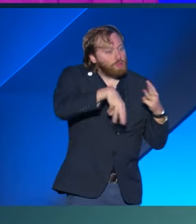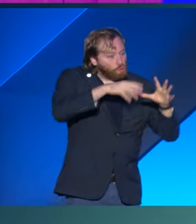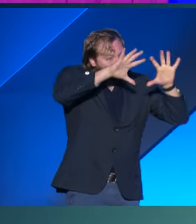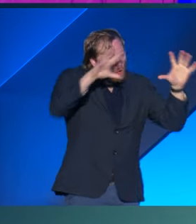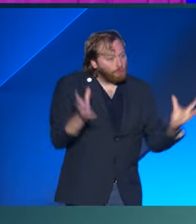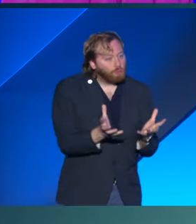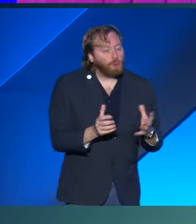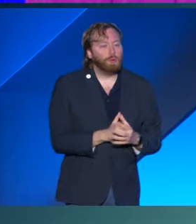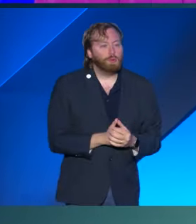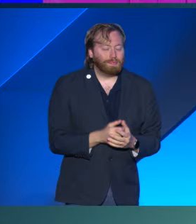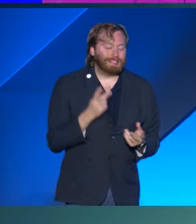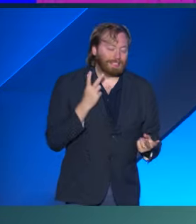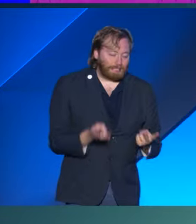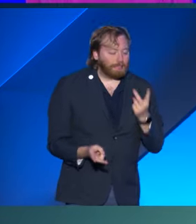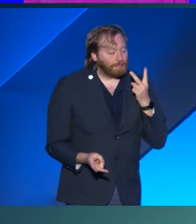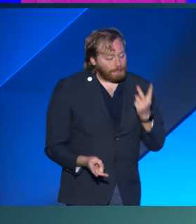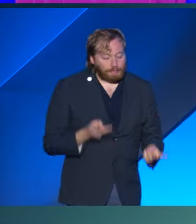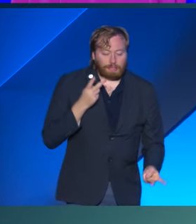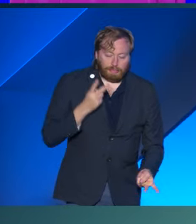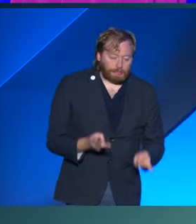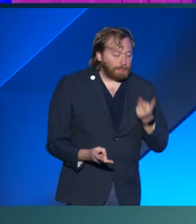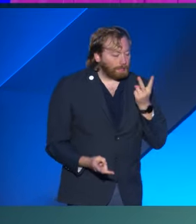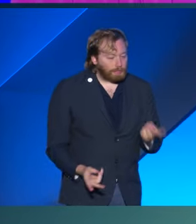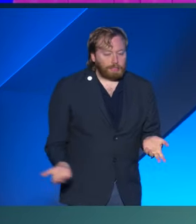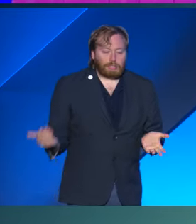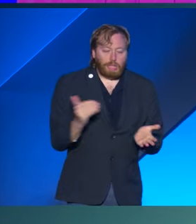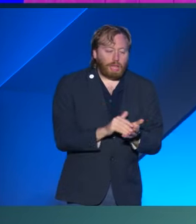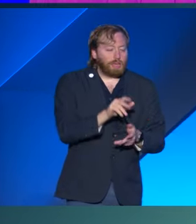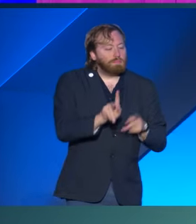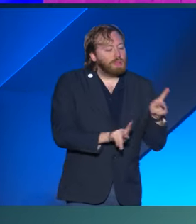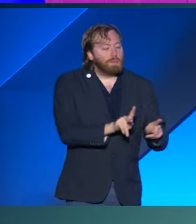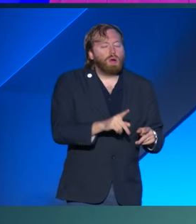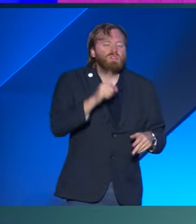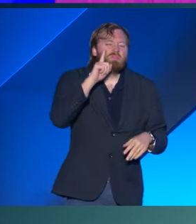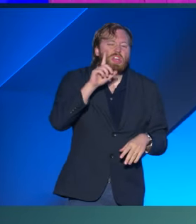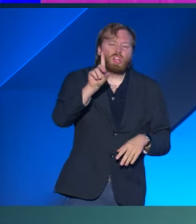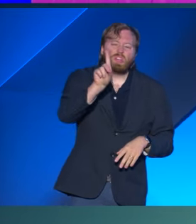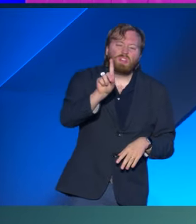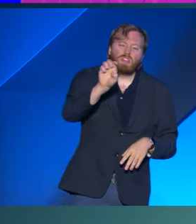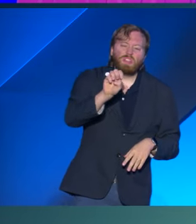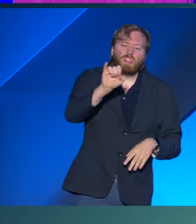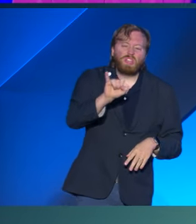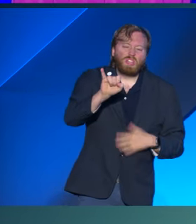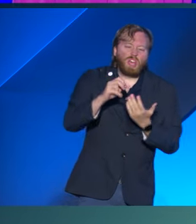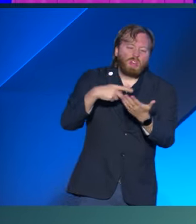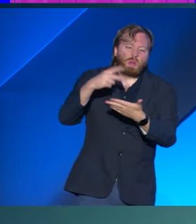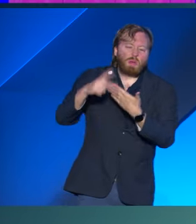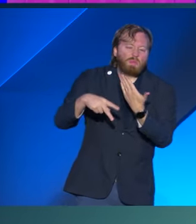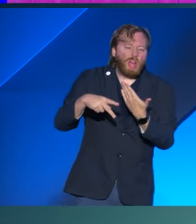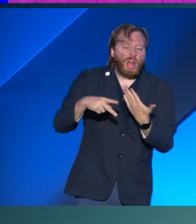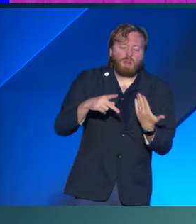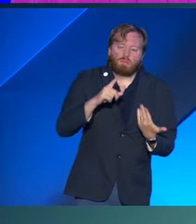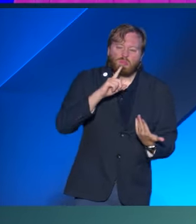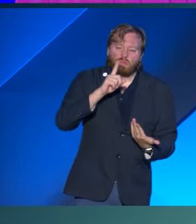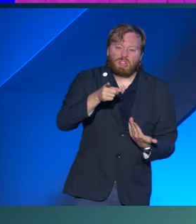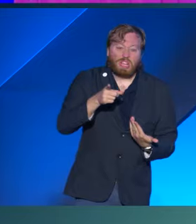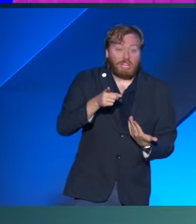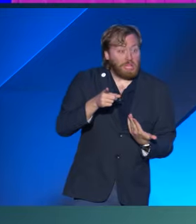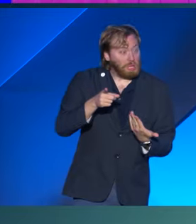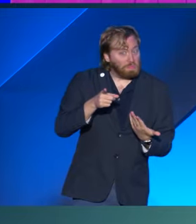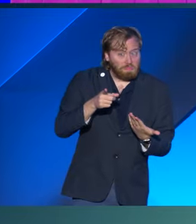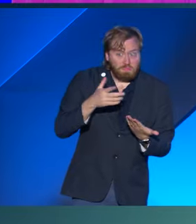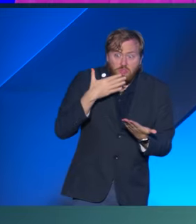time and time again, that people across the world think that diversity, equity, and inclusion programming is overall a good thing